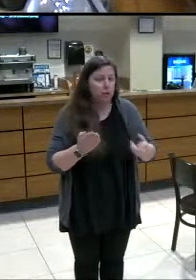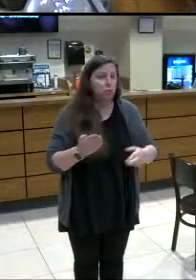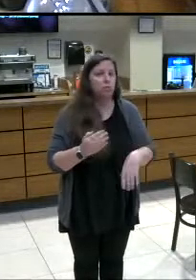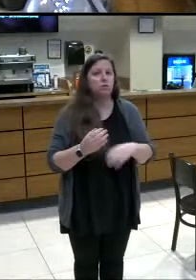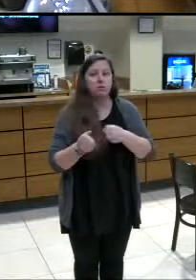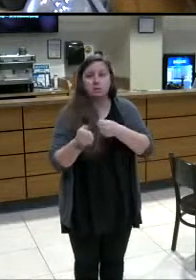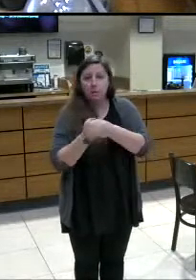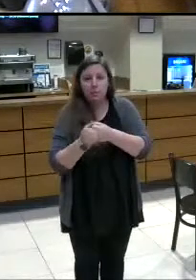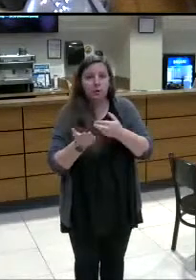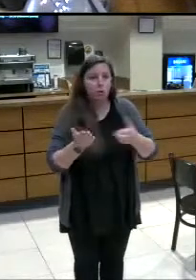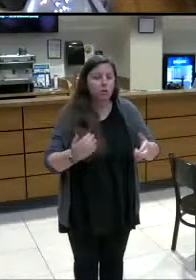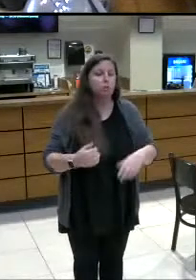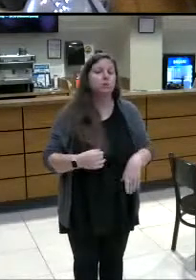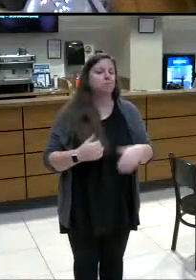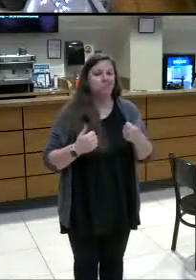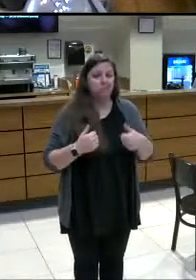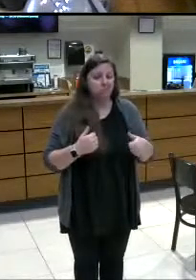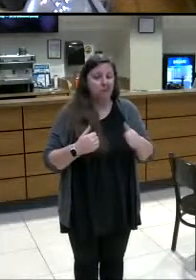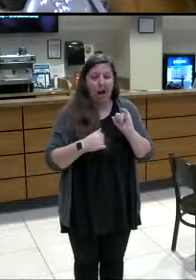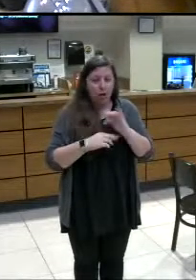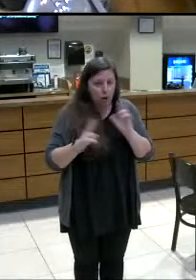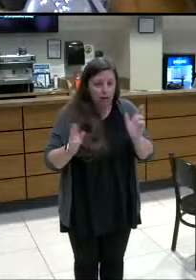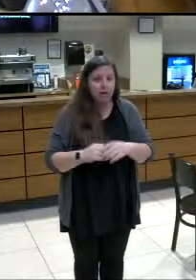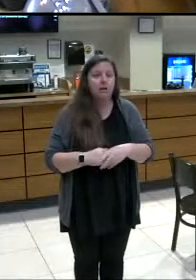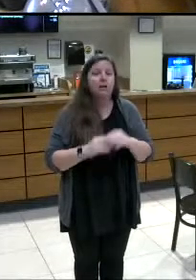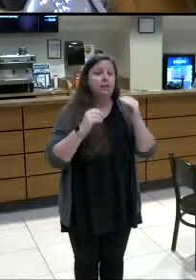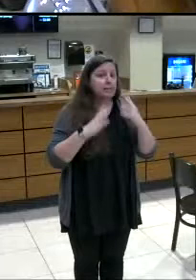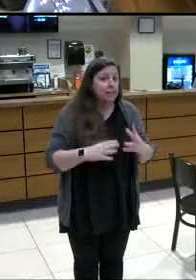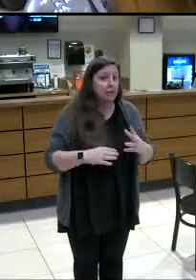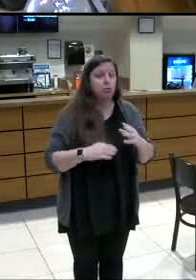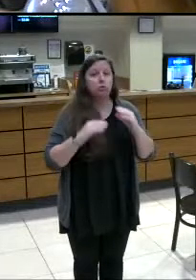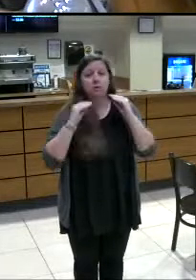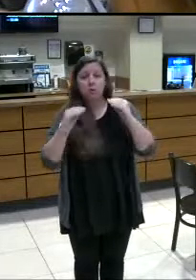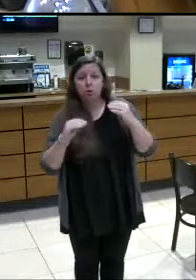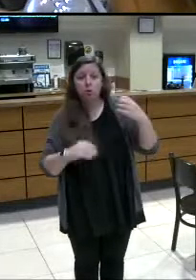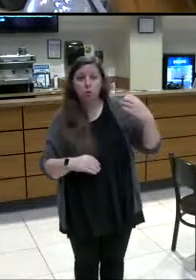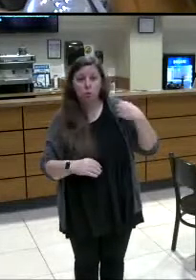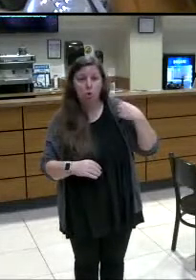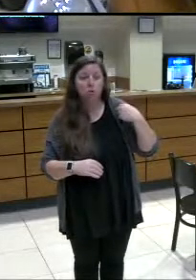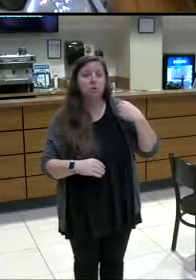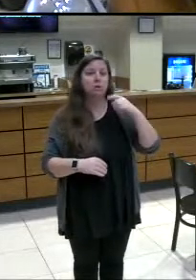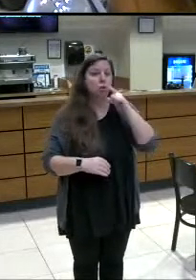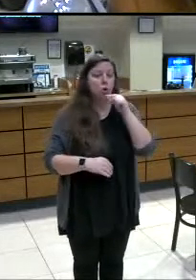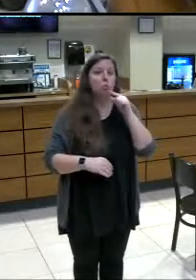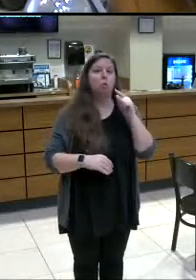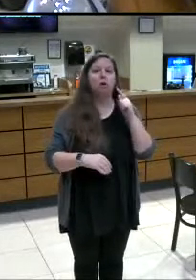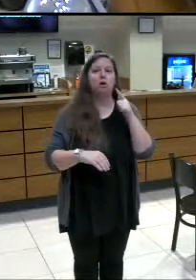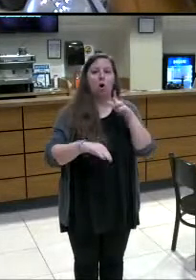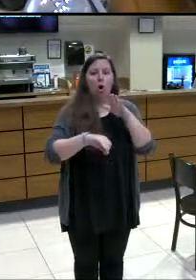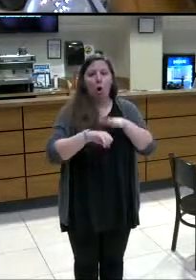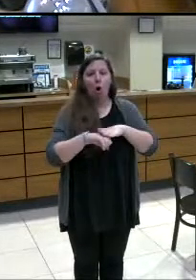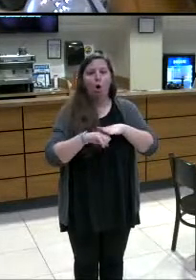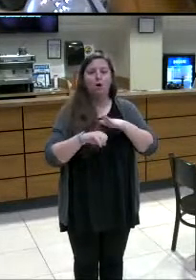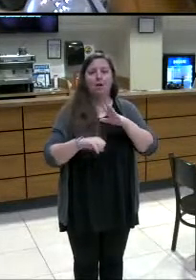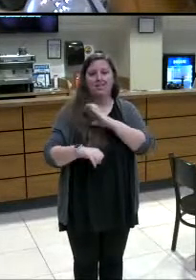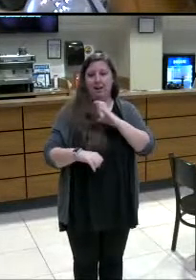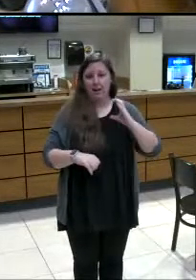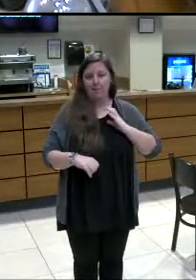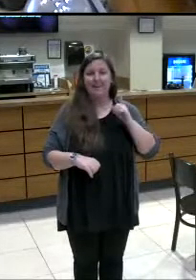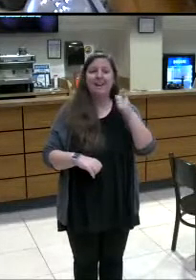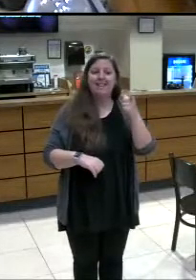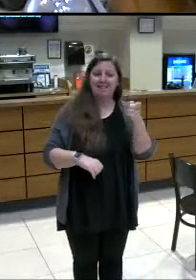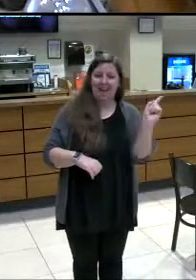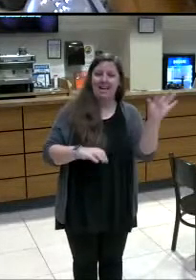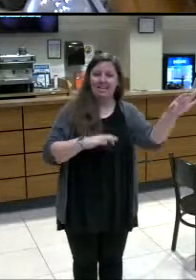instructional coaches, and school leaders who served on that committee, they selected those things. So it wasn't something that